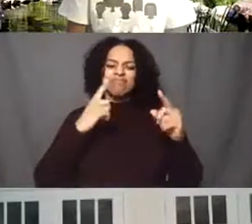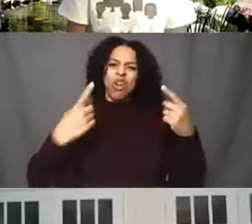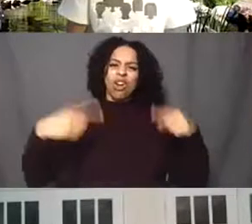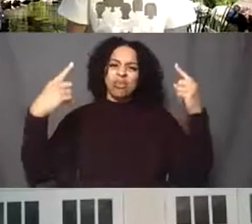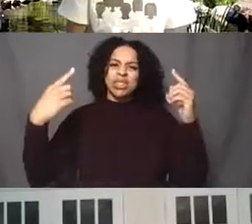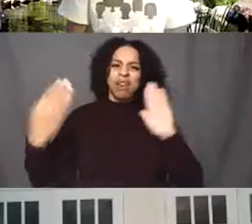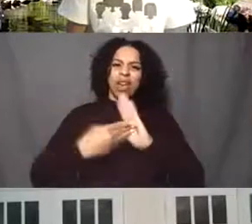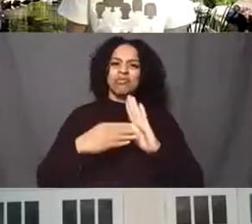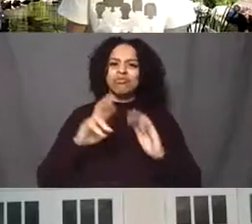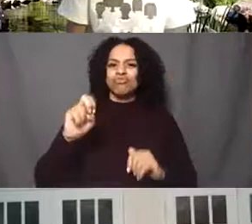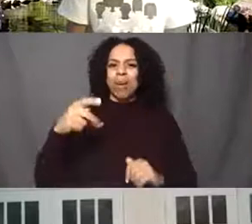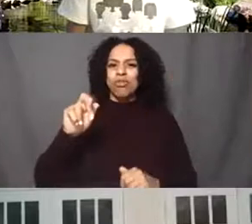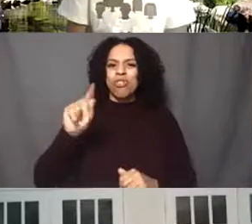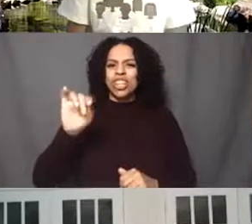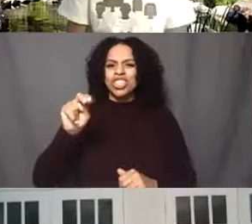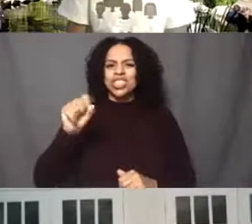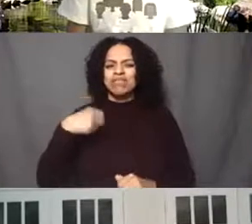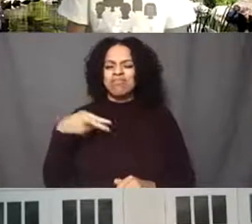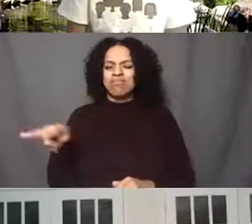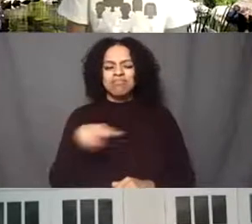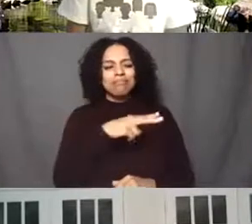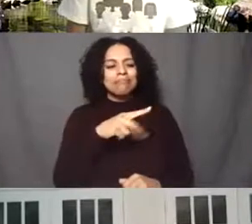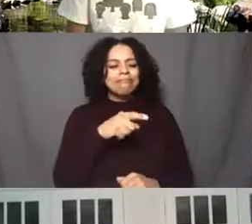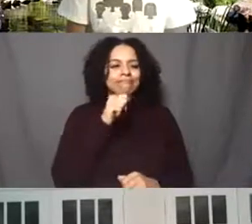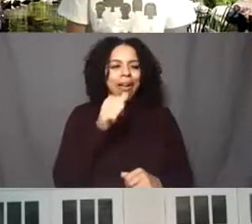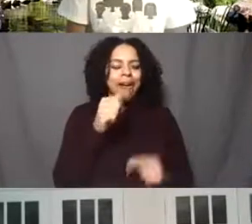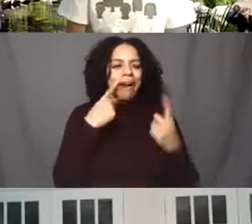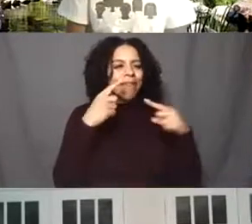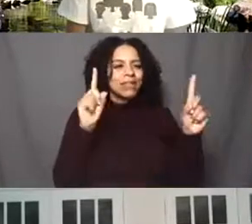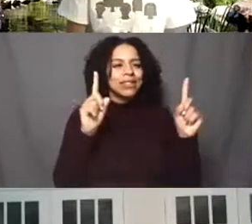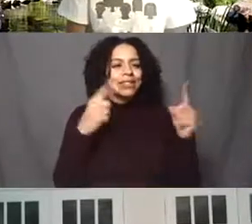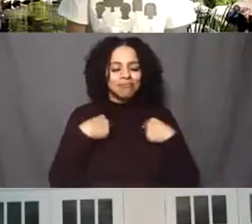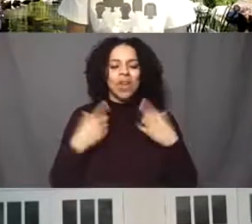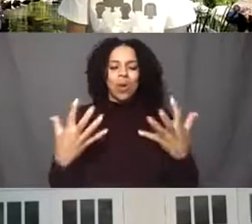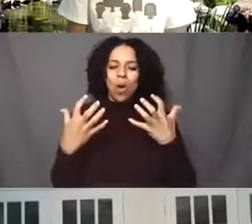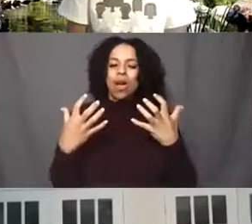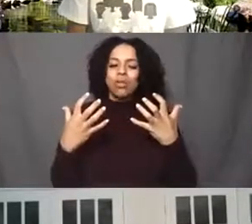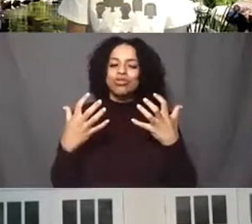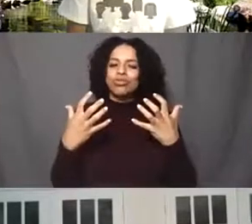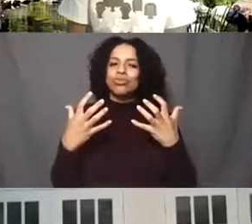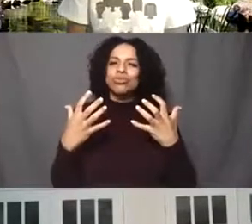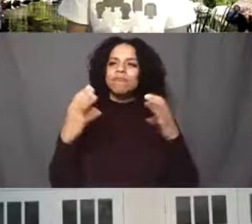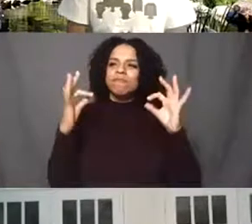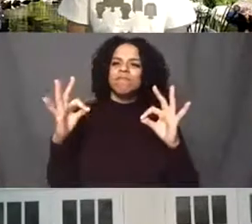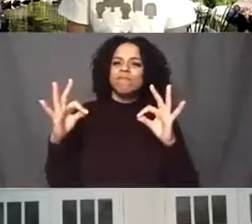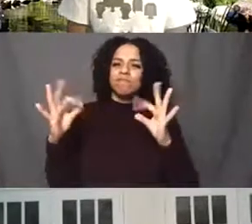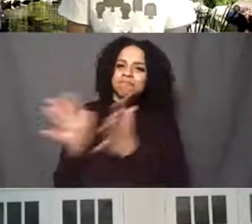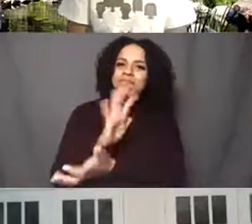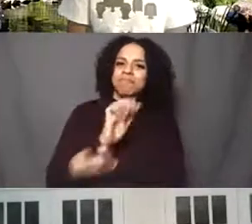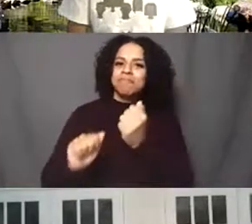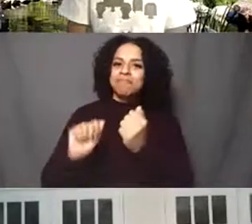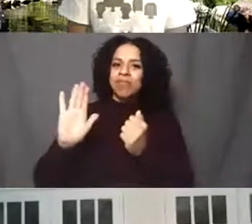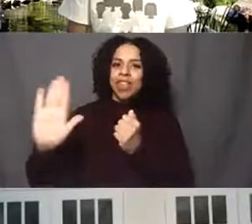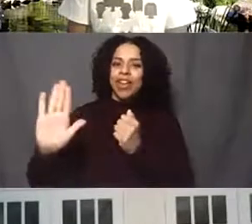seeing what did I think was not effective and how could I build the most effective argument. And I think that's how we all have to kind of grapple with that